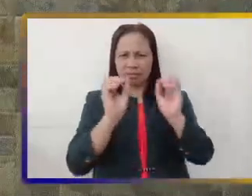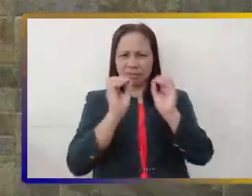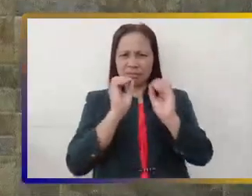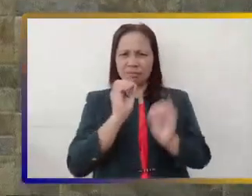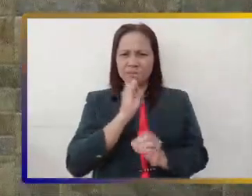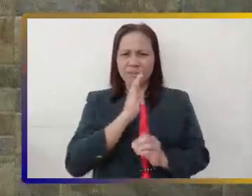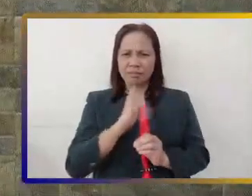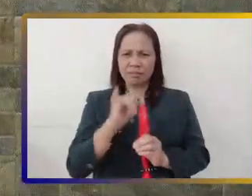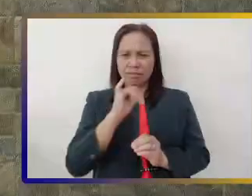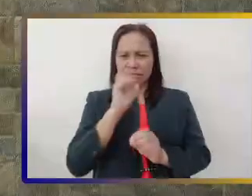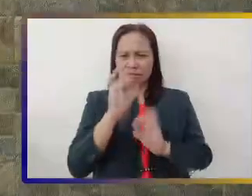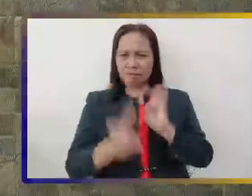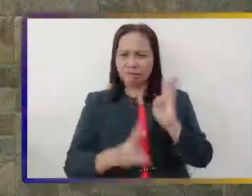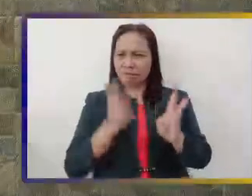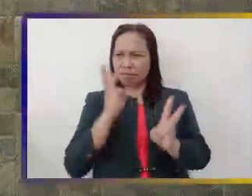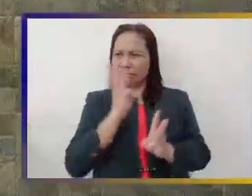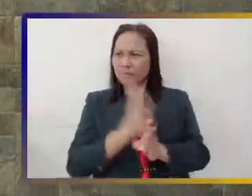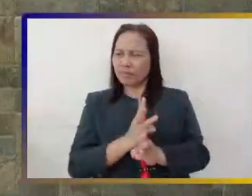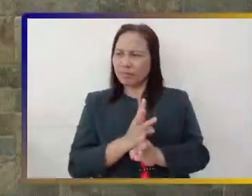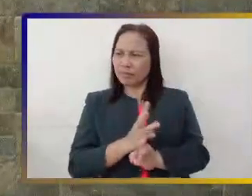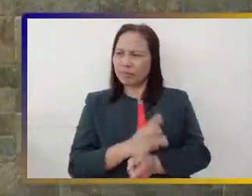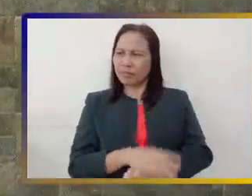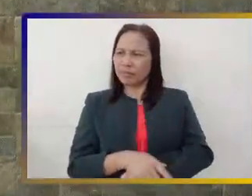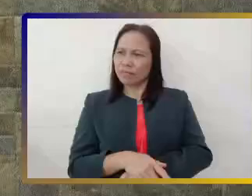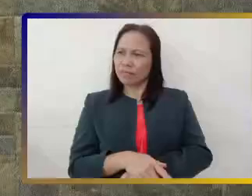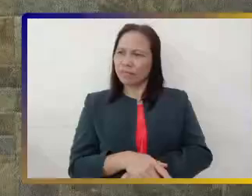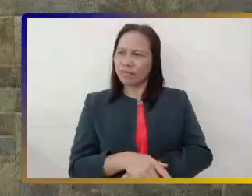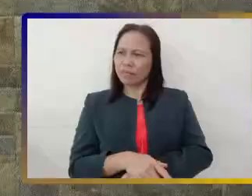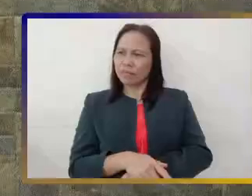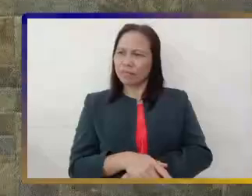that this is just for the say